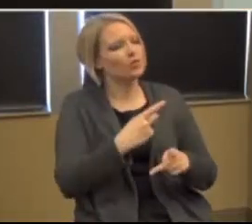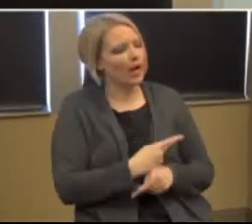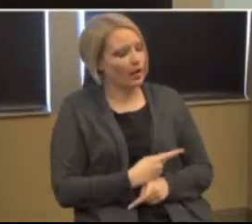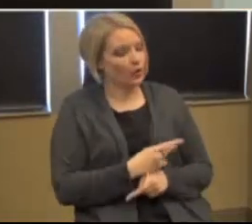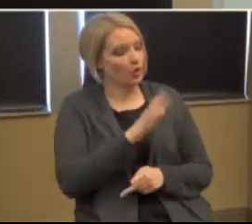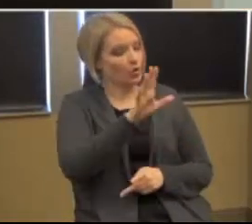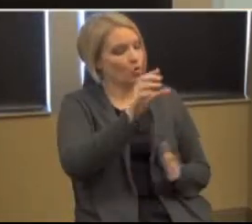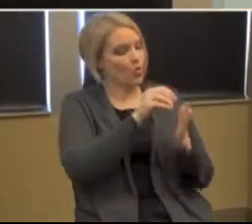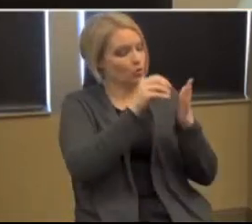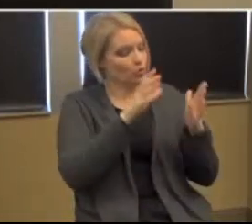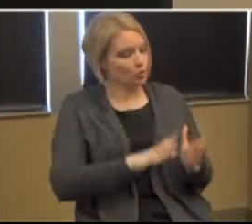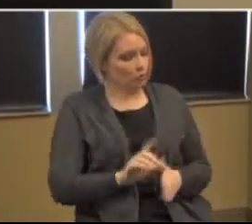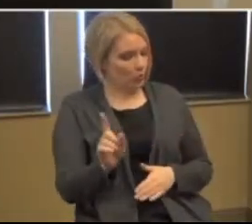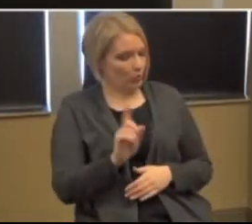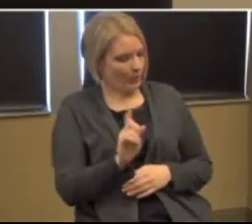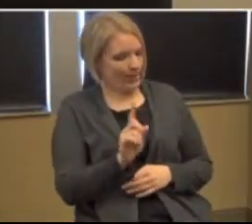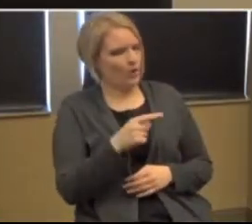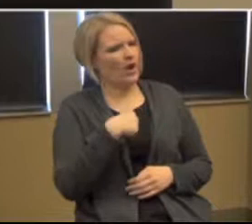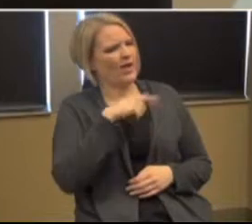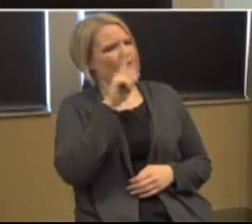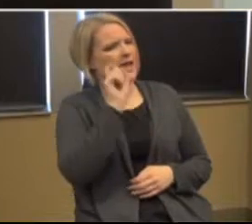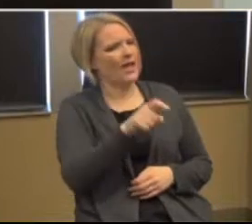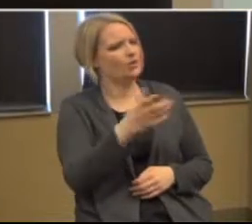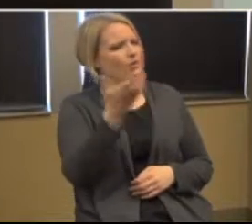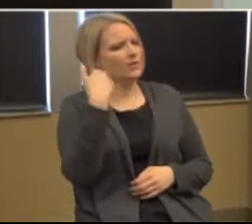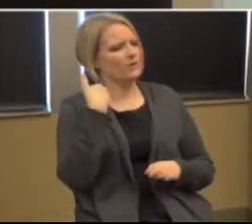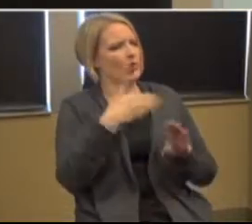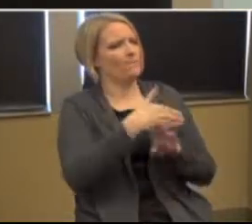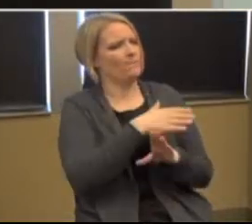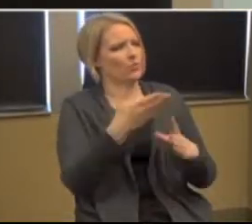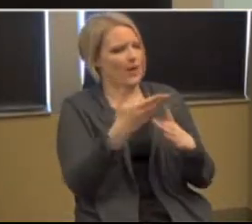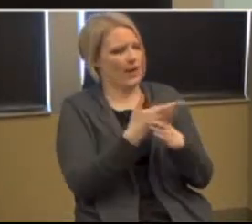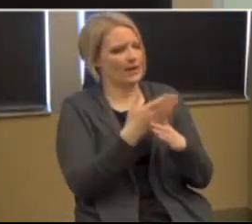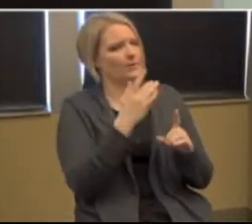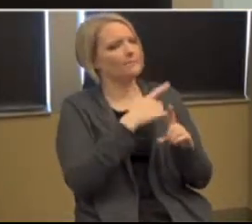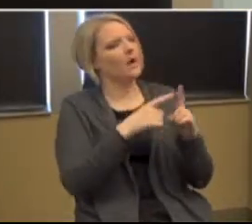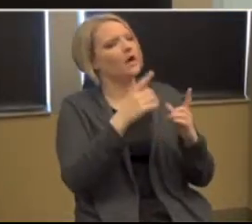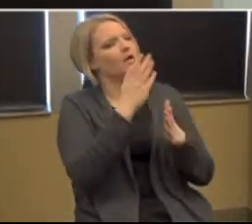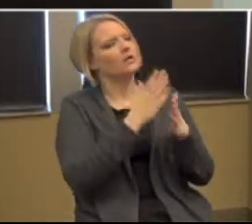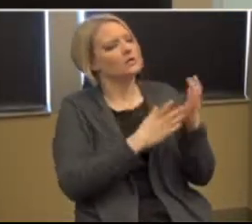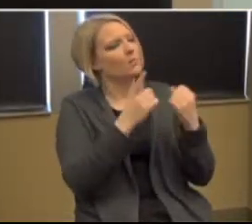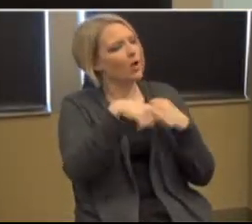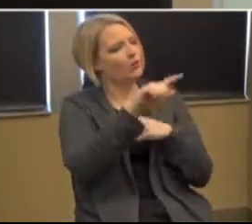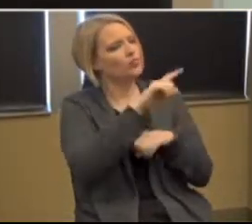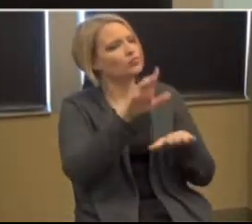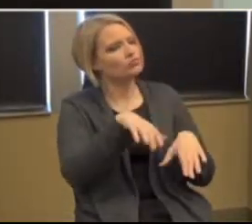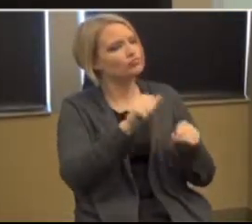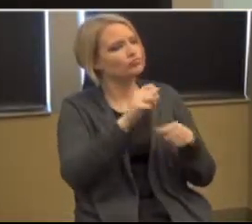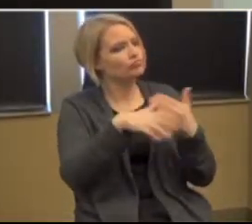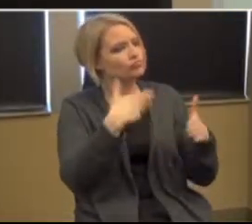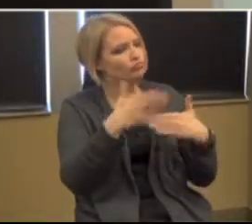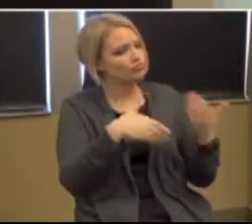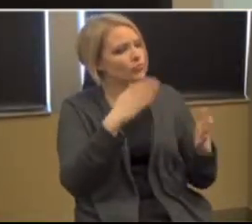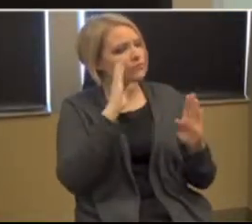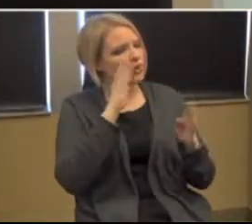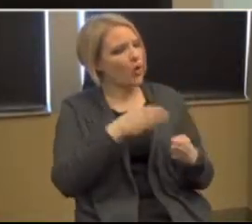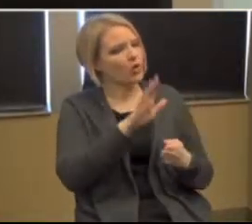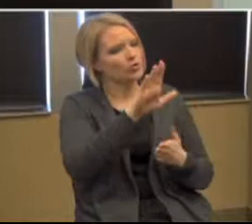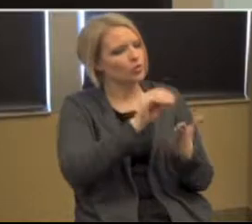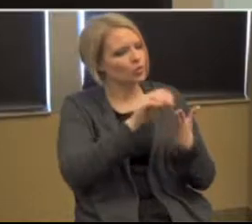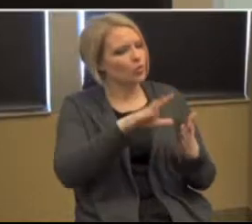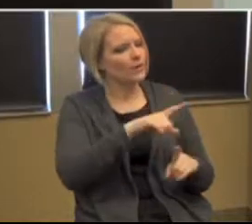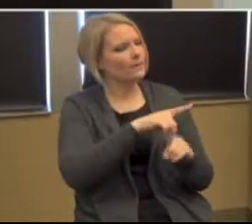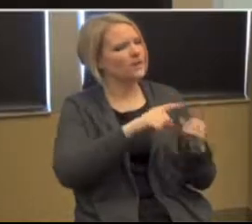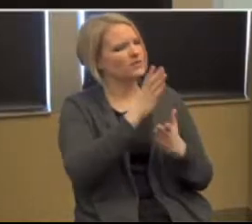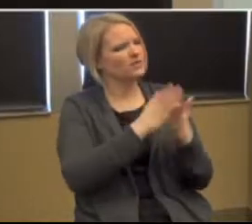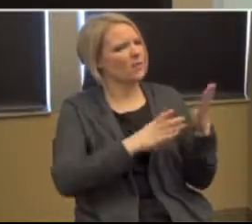where is your student? And I know I asked you guys that question before break. Some of you might have been able to run with that. Some of you might be like, what the